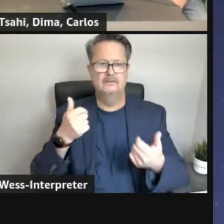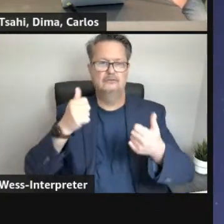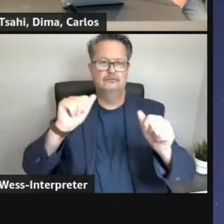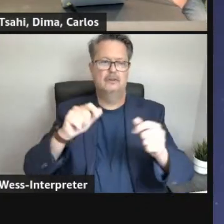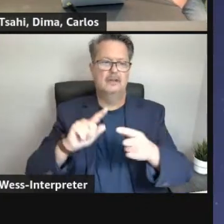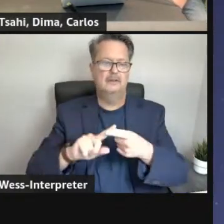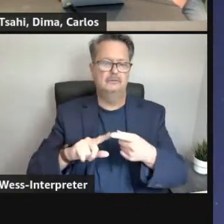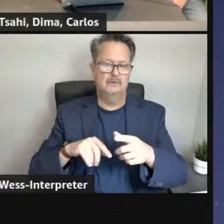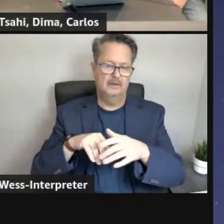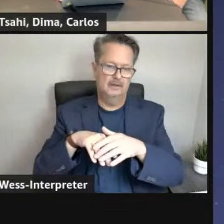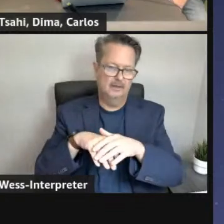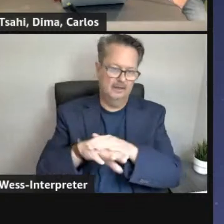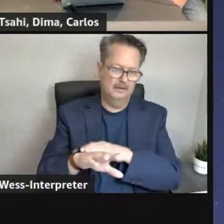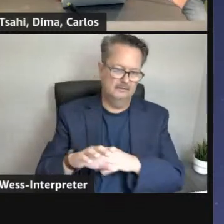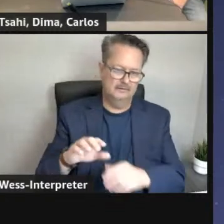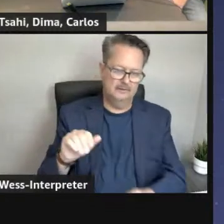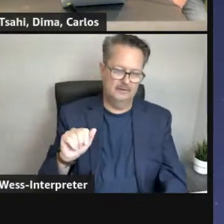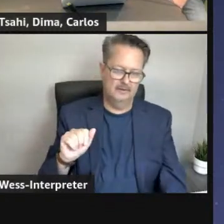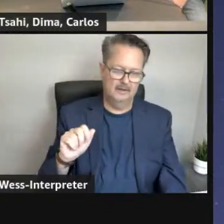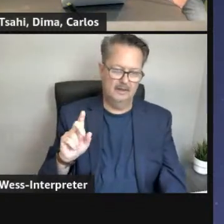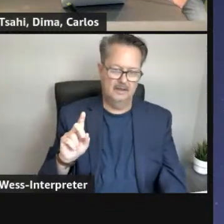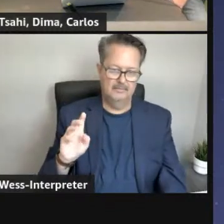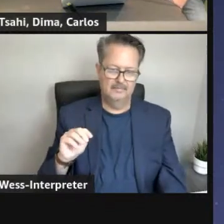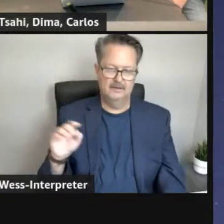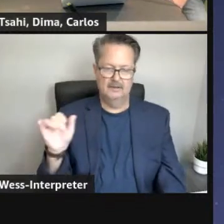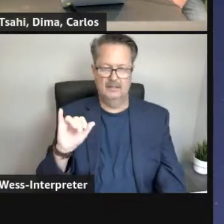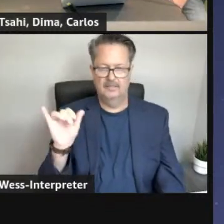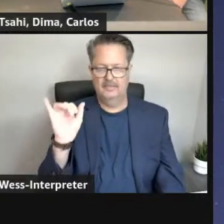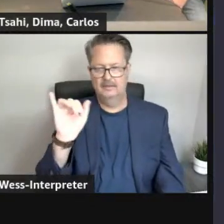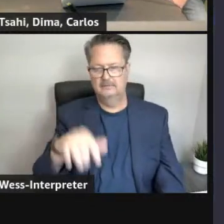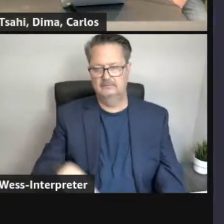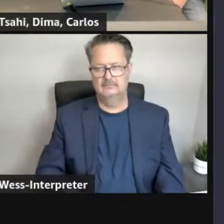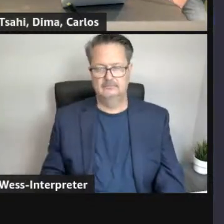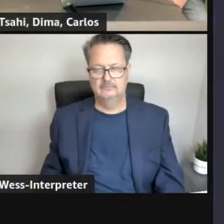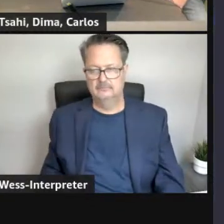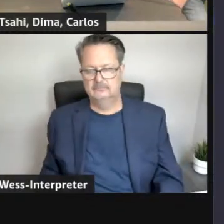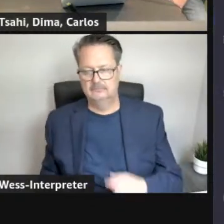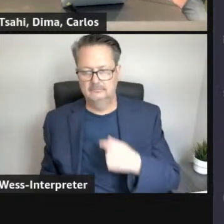access admin at this.